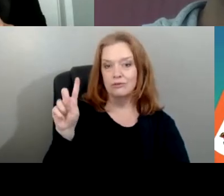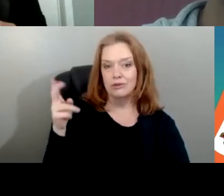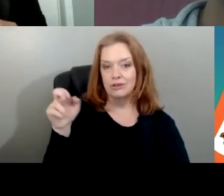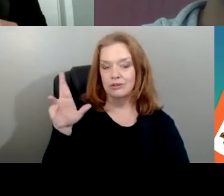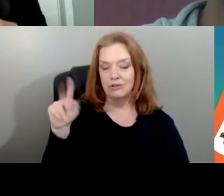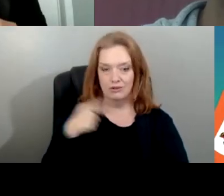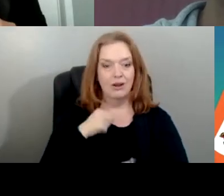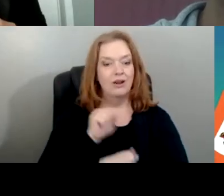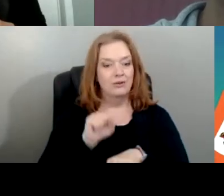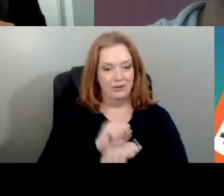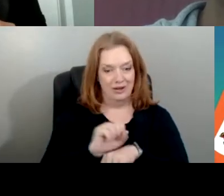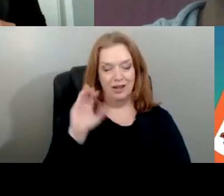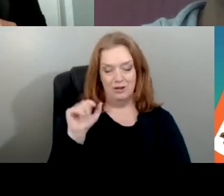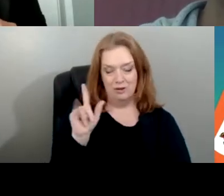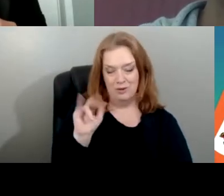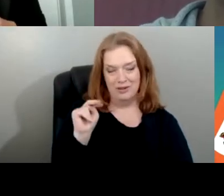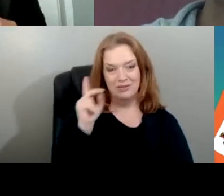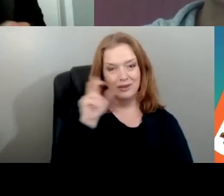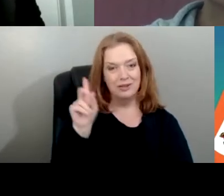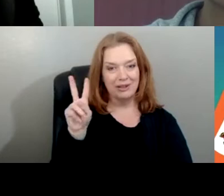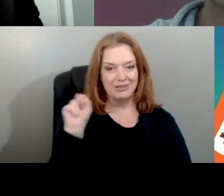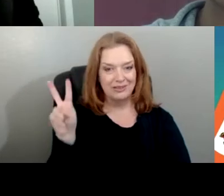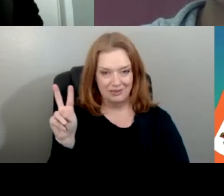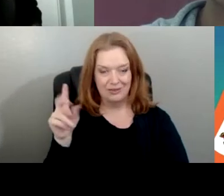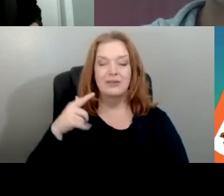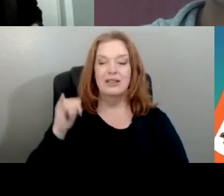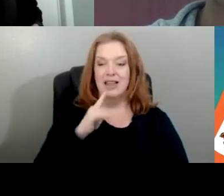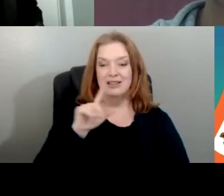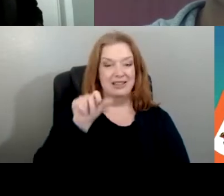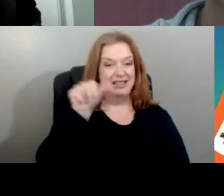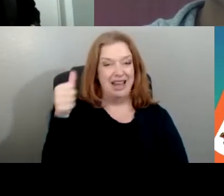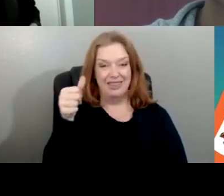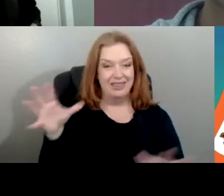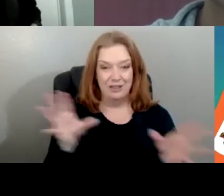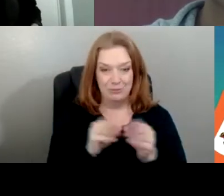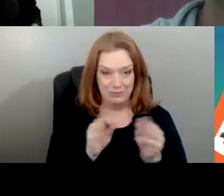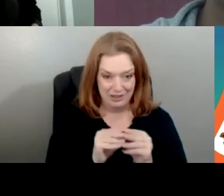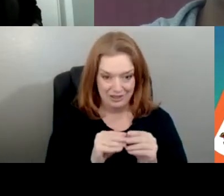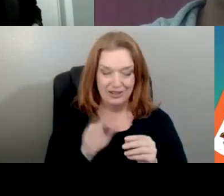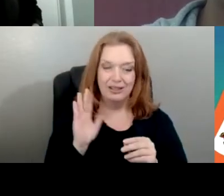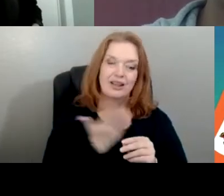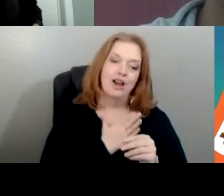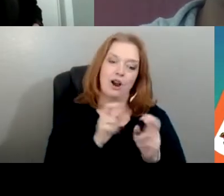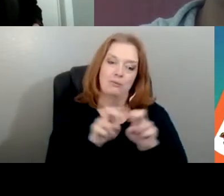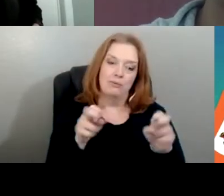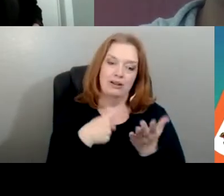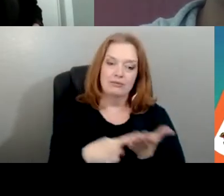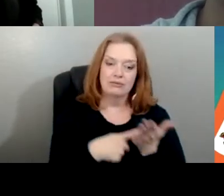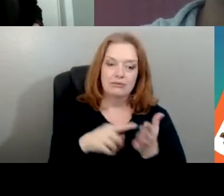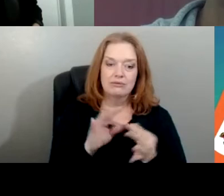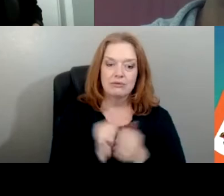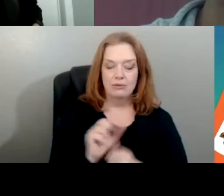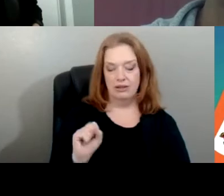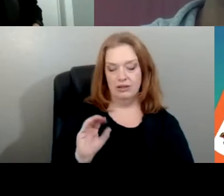we've been cranking this work out for 4 weeks. We are on session number 10. Today is our panel discussion on sovereignty and jurisdiction.